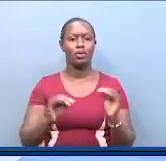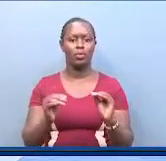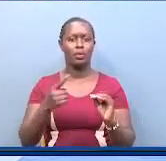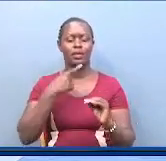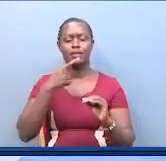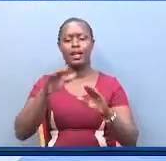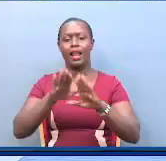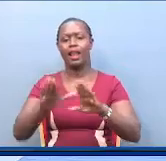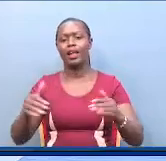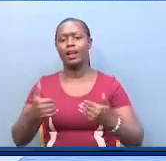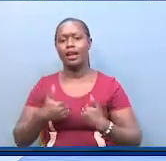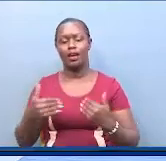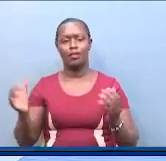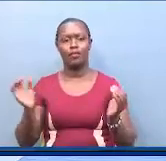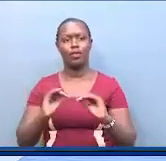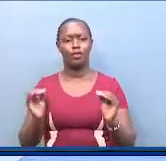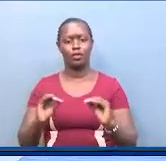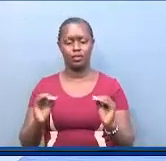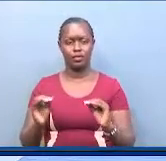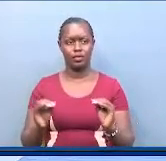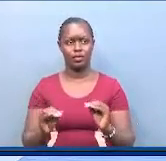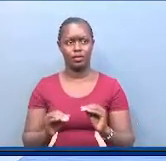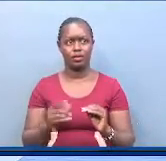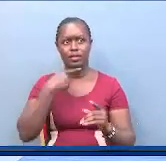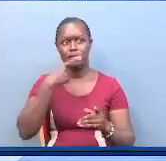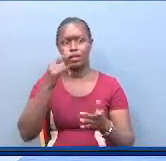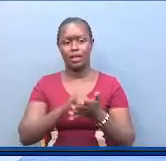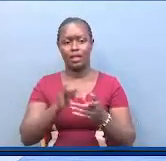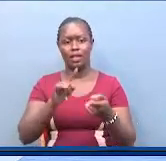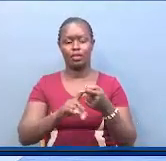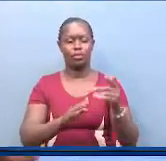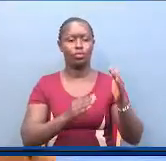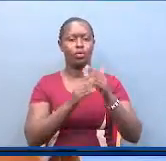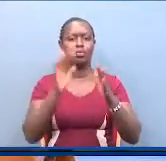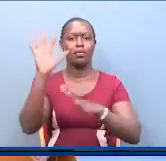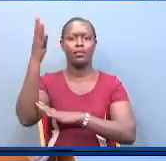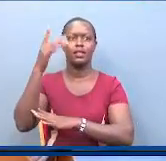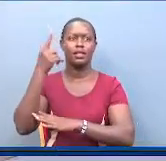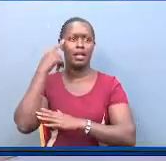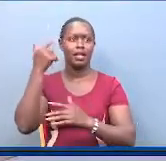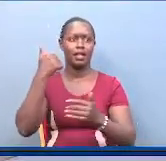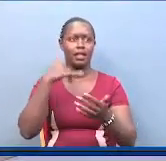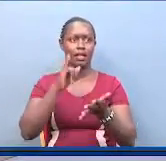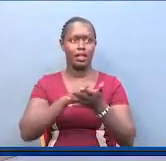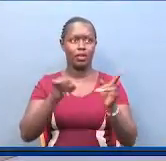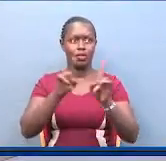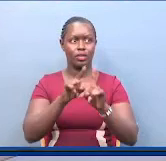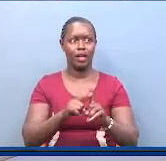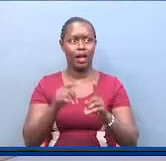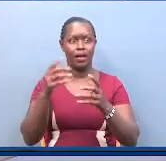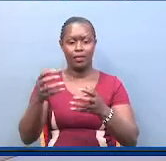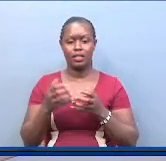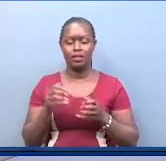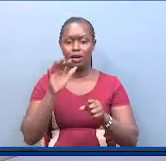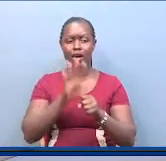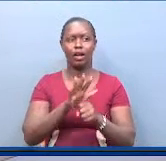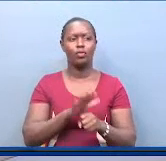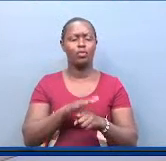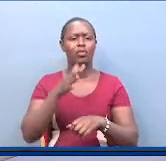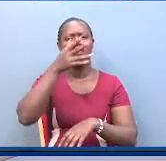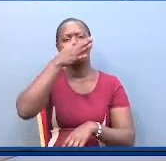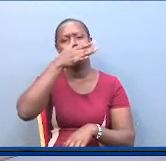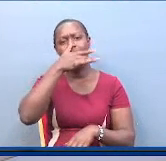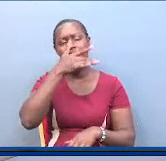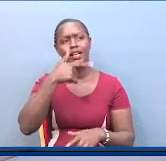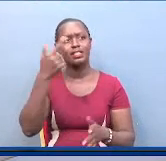land. They will even exactly. say you live on top of trees. Uh-huh. I think my sister here has received a lot of allegations. They will even say